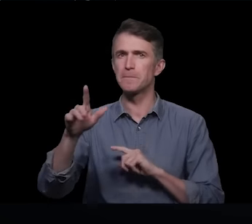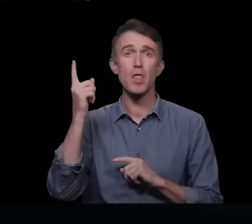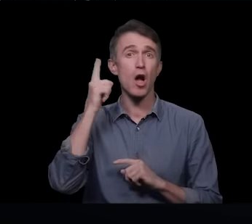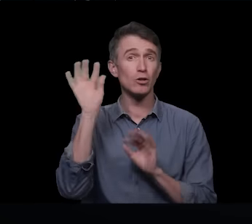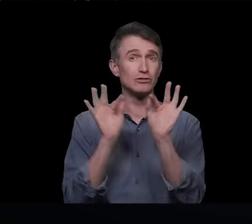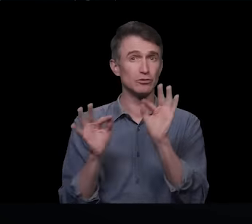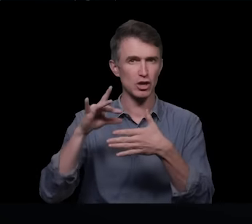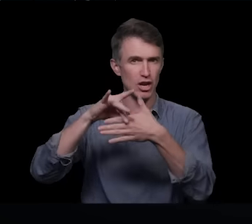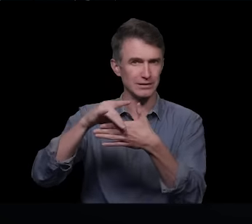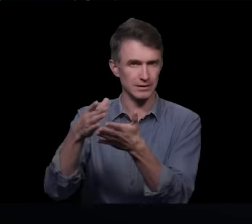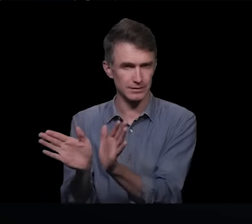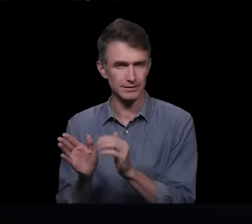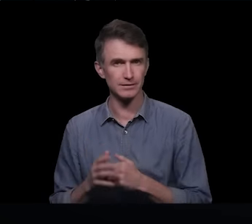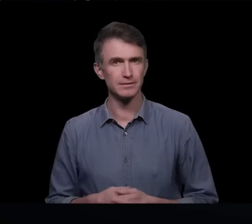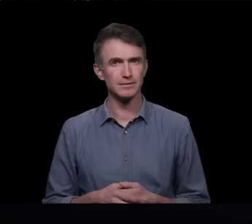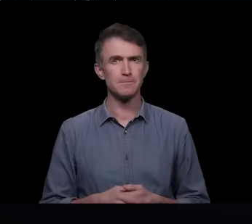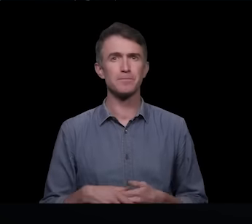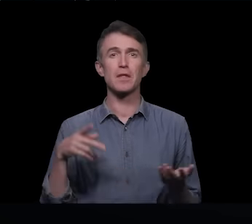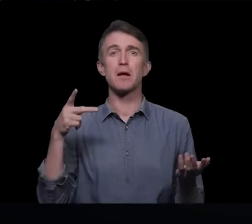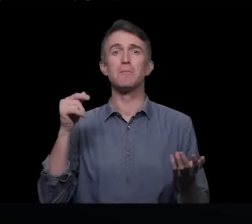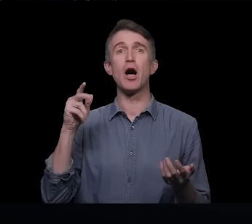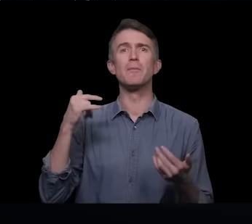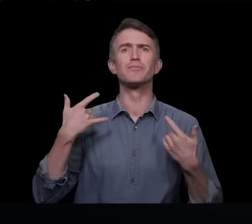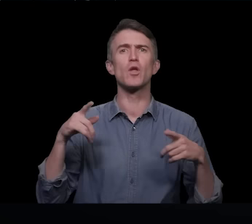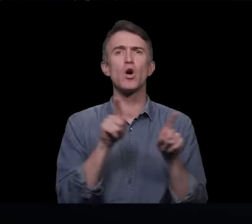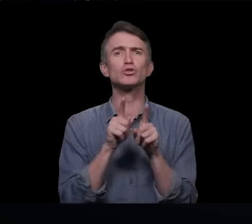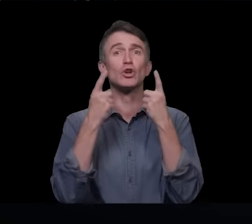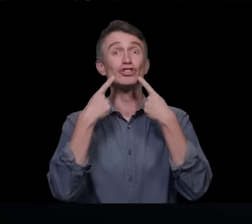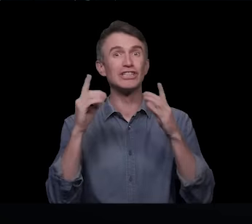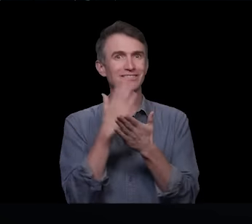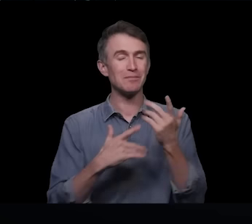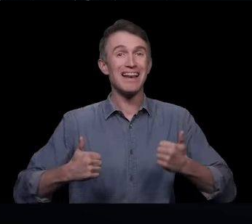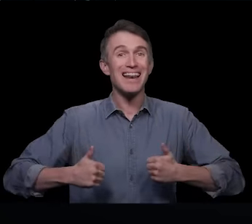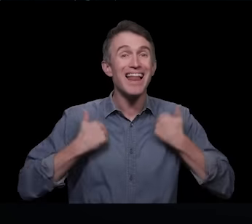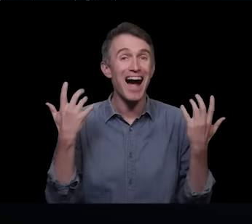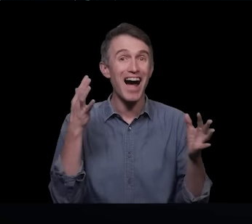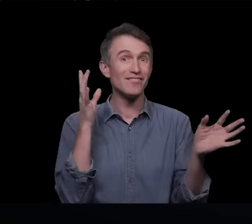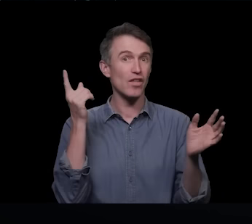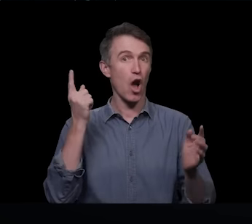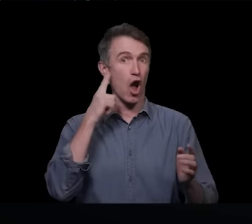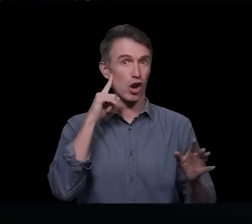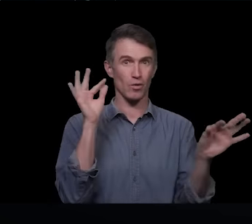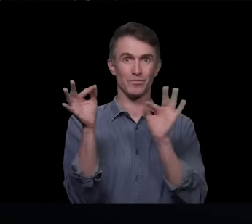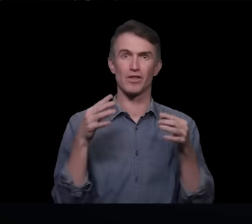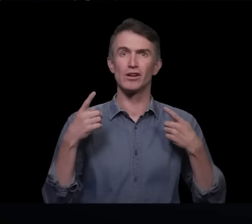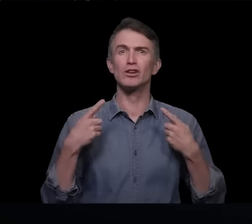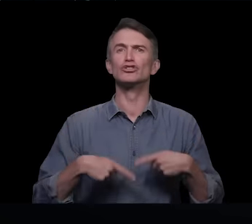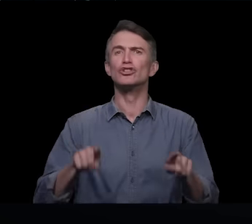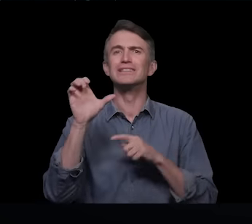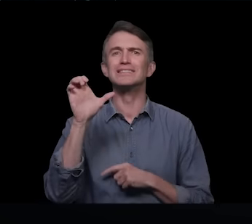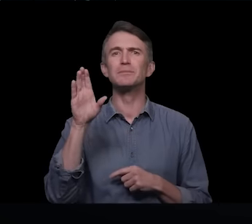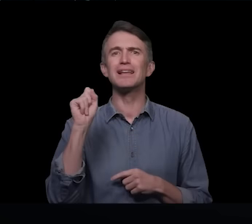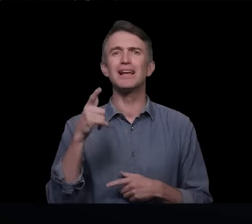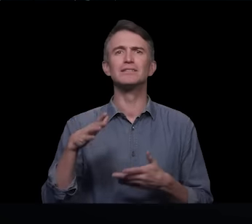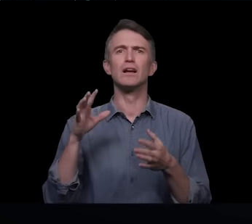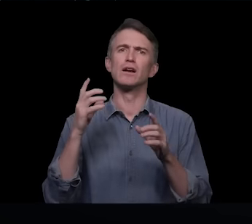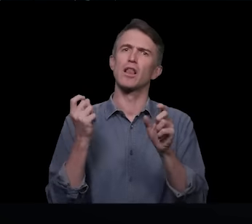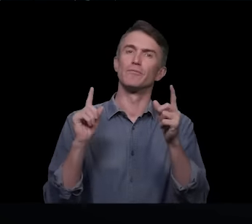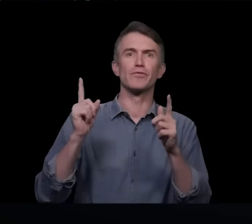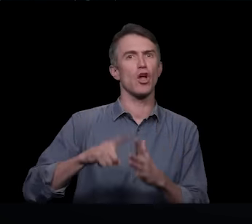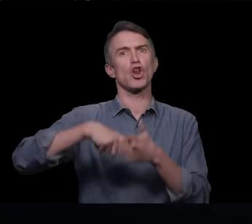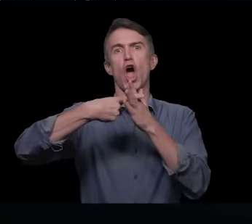availability of audio described content. Paramount also achieved some live audio description firsts this year, including